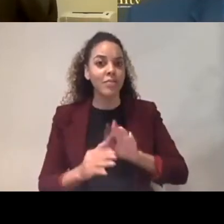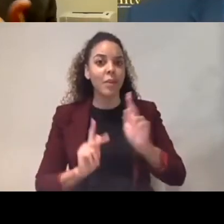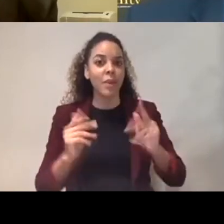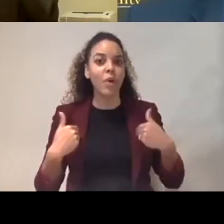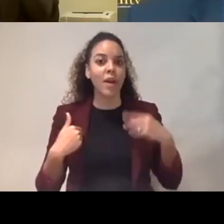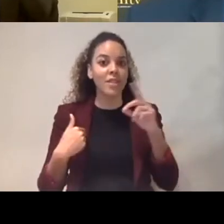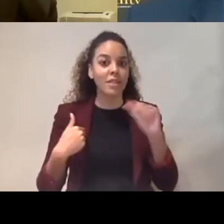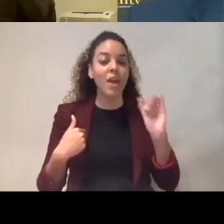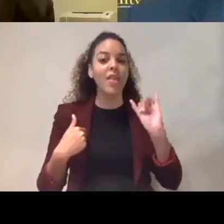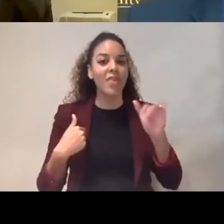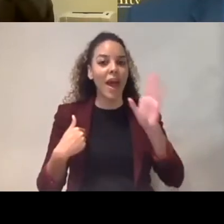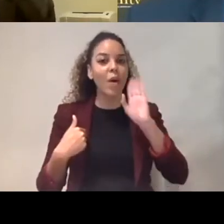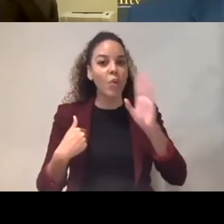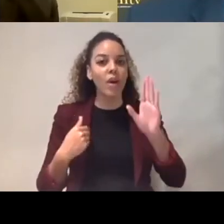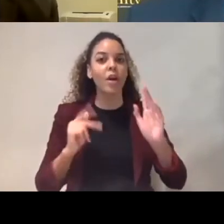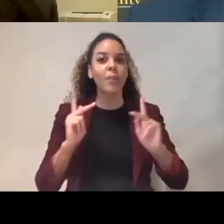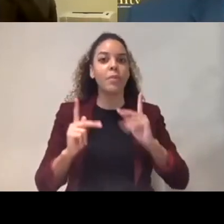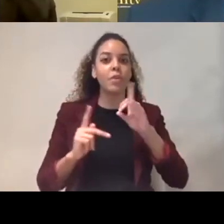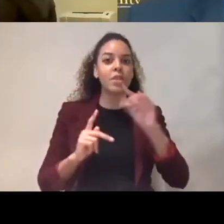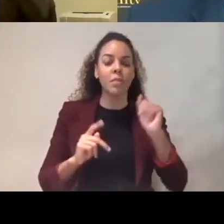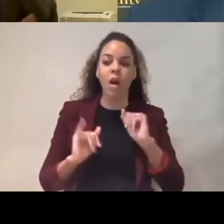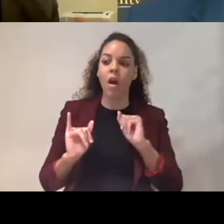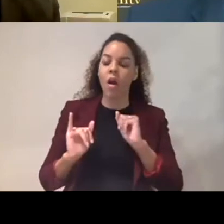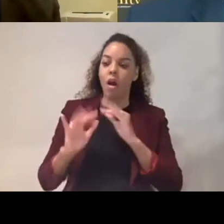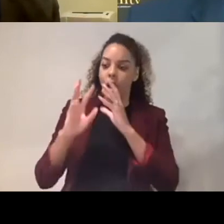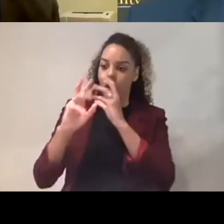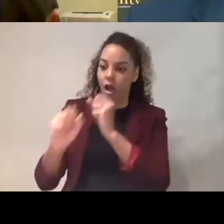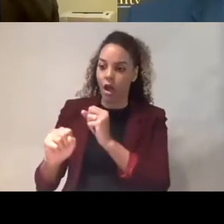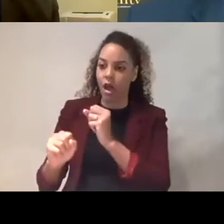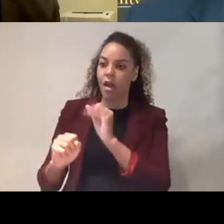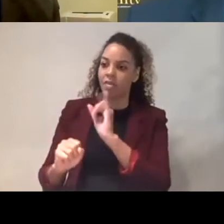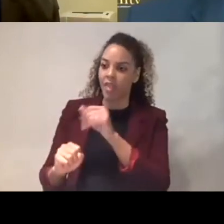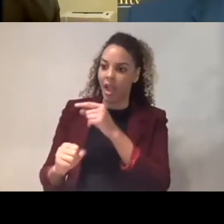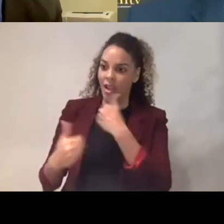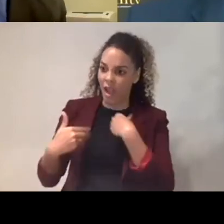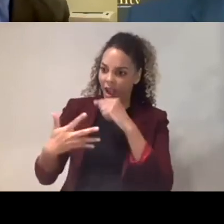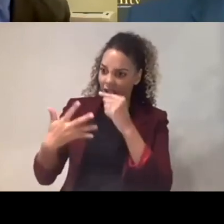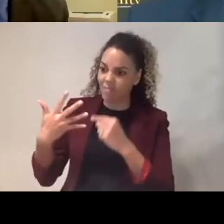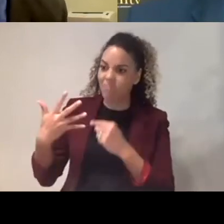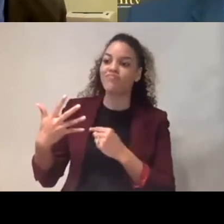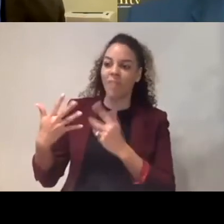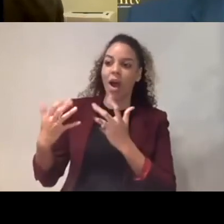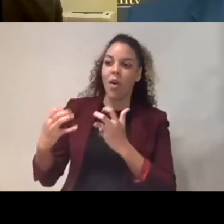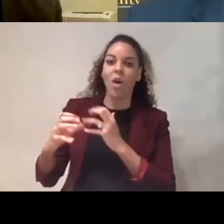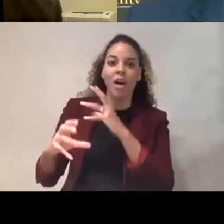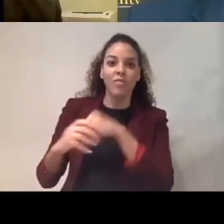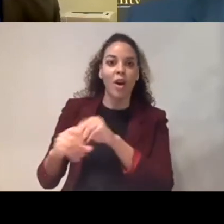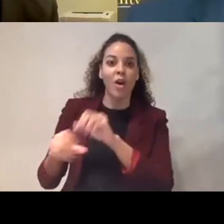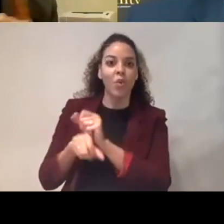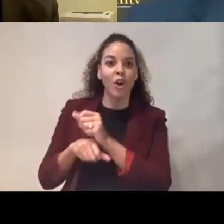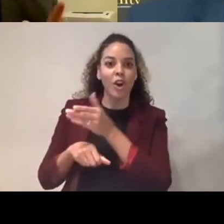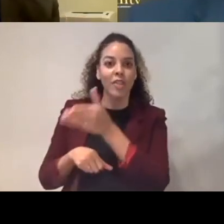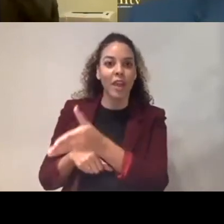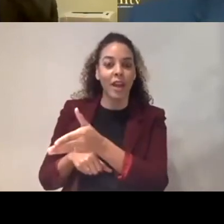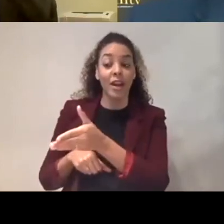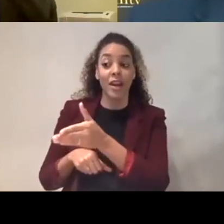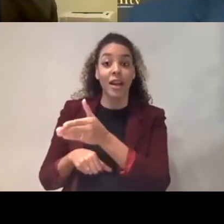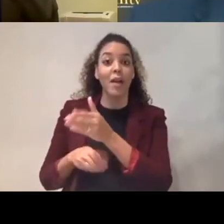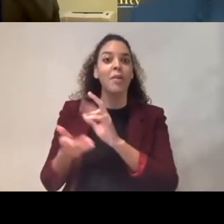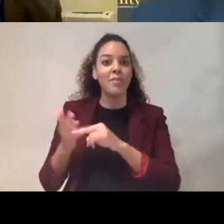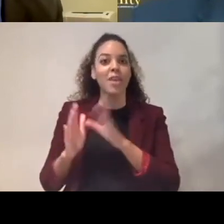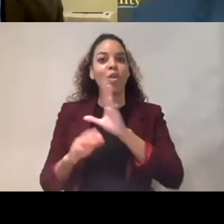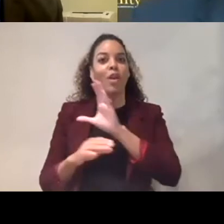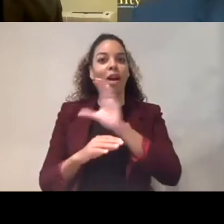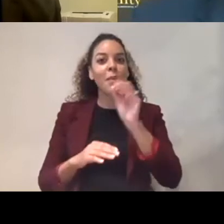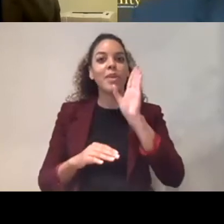will attract people with disabilities to your company. And we know also, based on studies, that means your company will do better, because inclusive companies